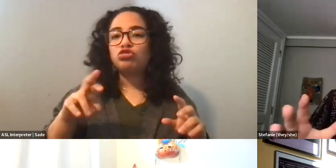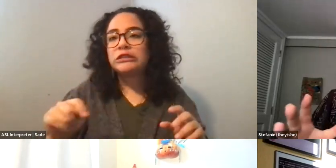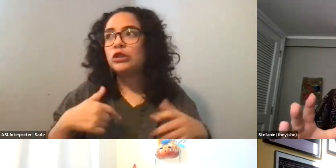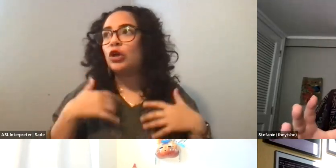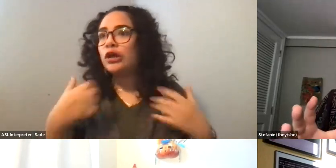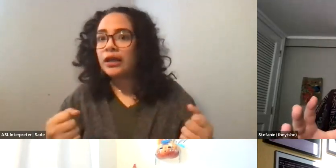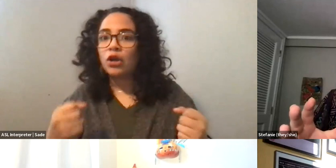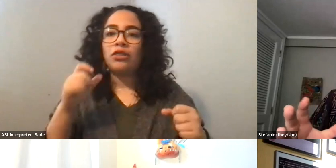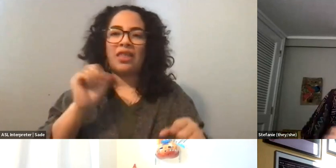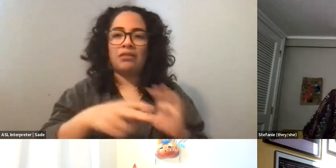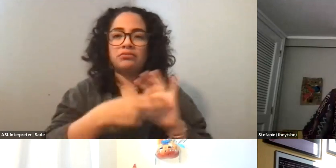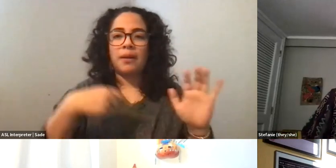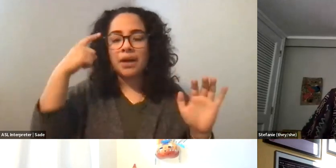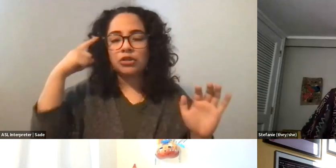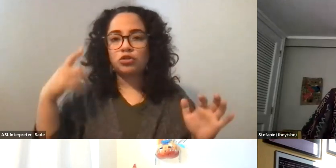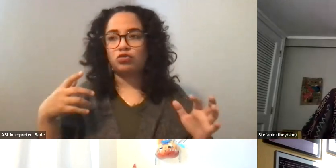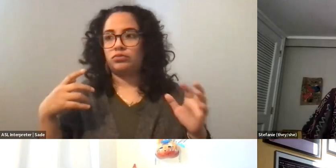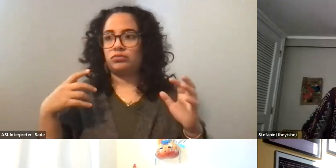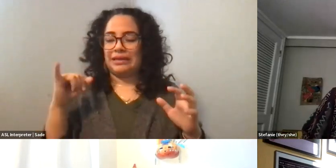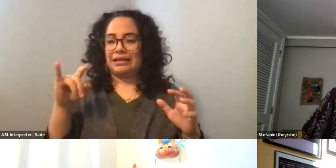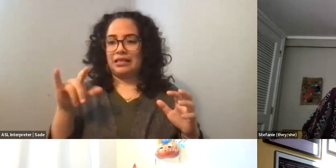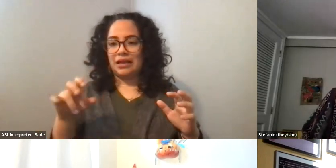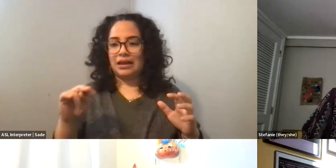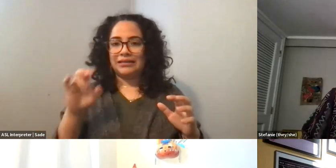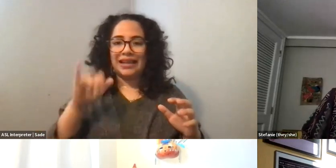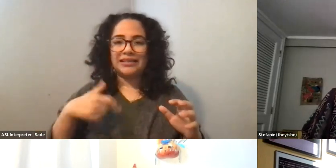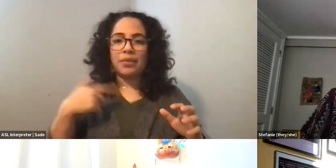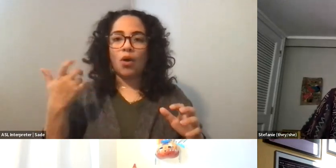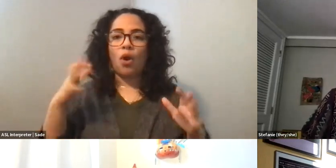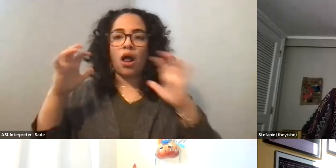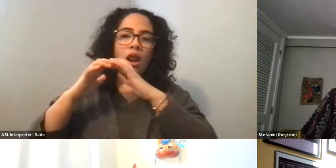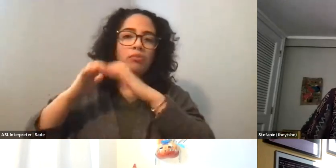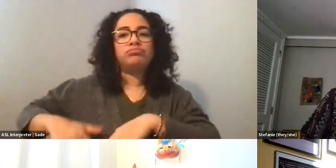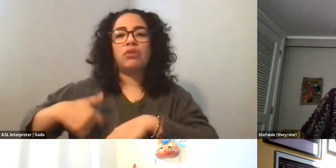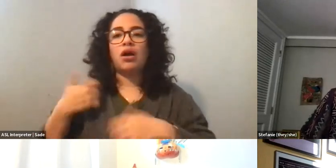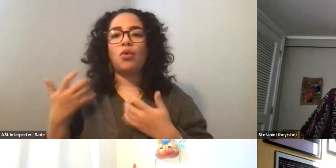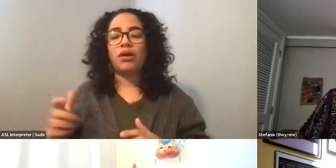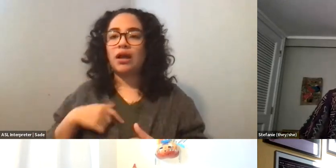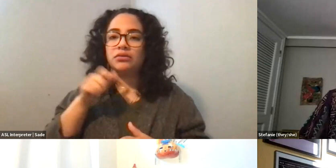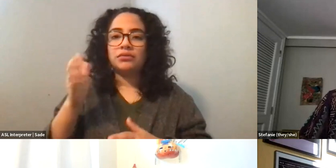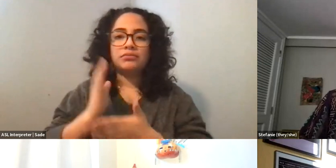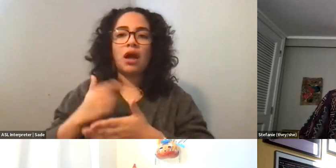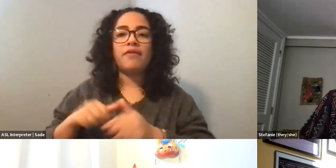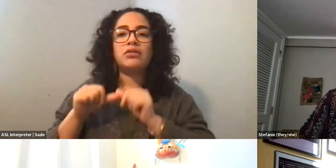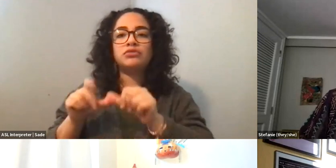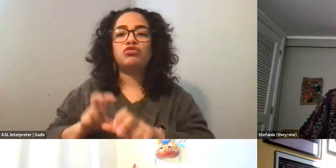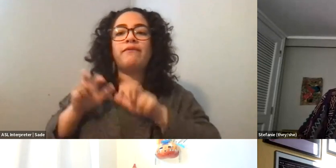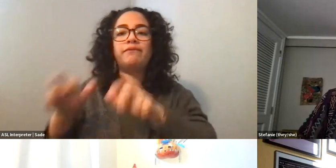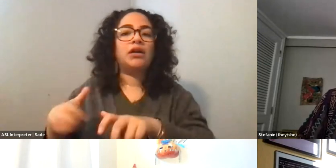to see creatively undone, that we don't continue to invest in what we know is not